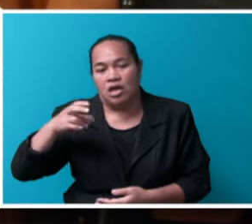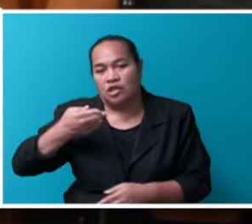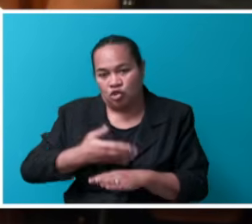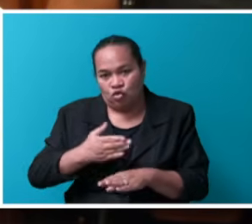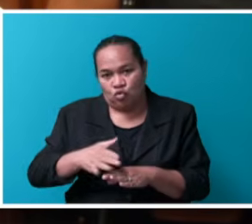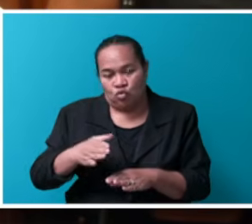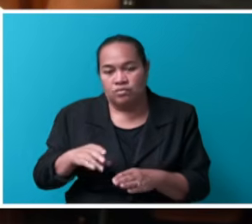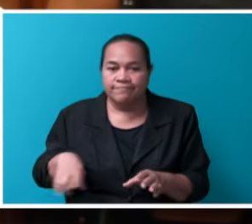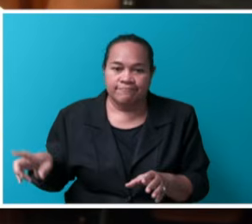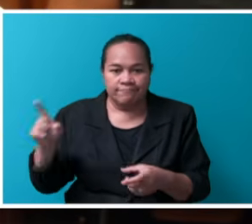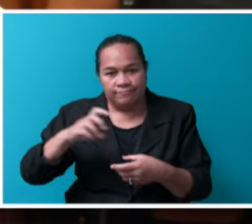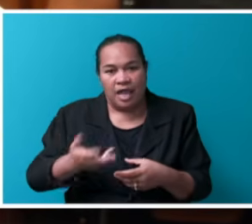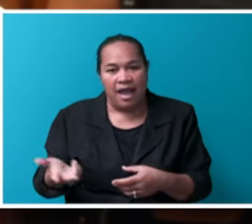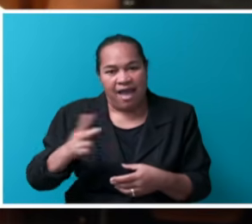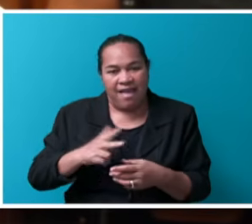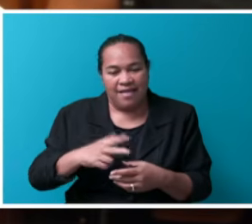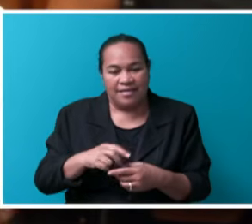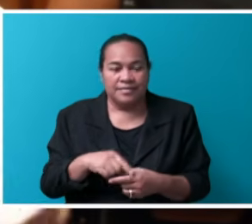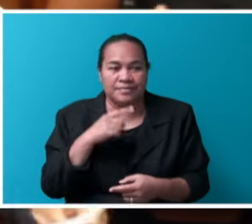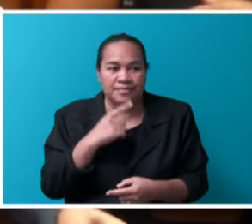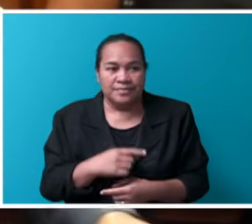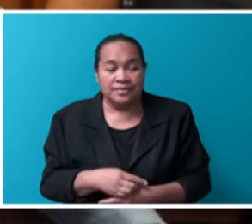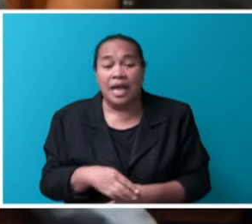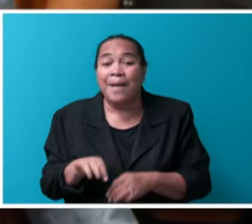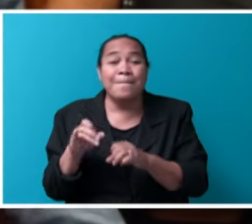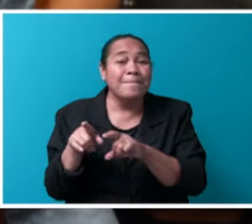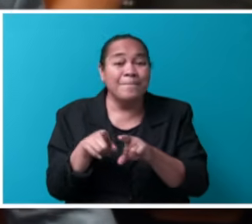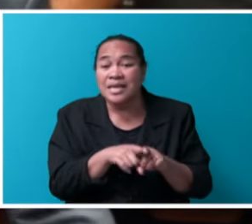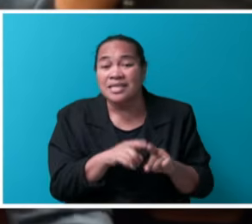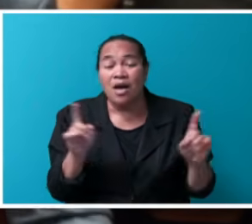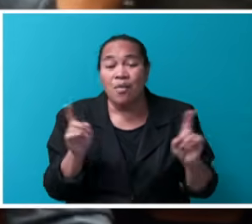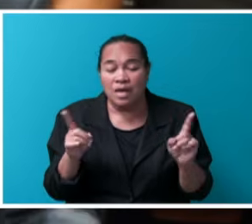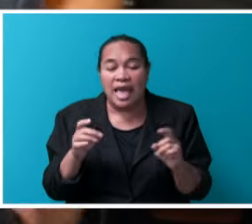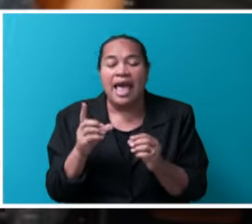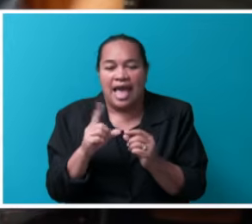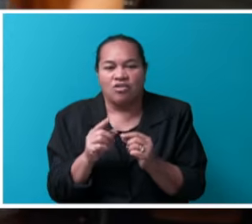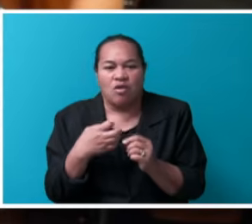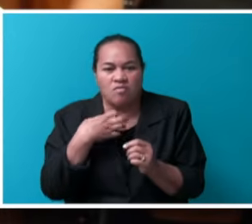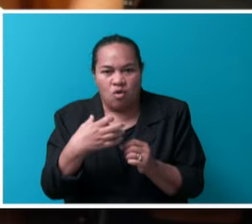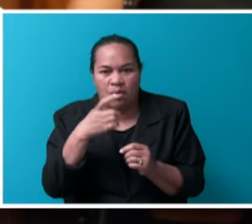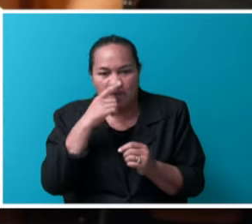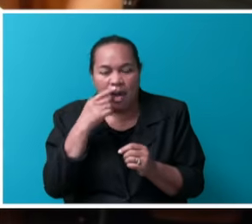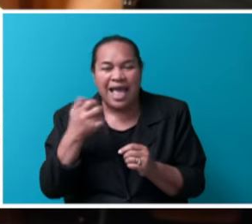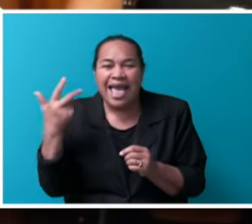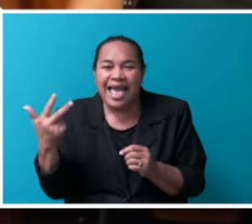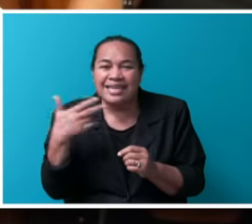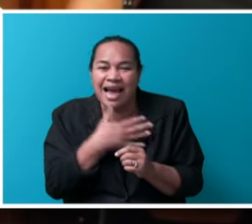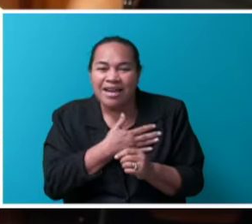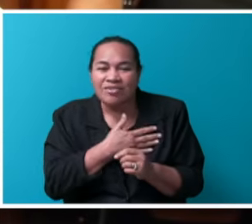around 300 vacant positions that will be filled. This would mean an extra manpower of over 800 officers